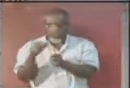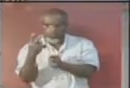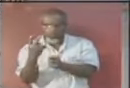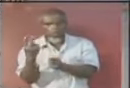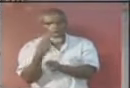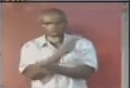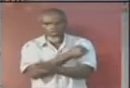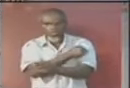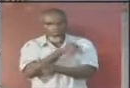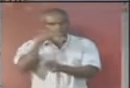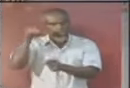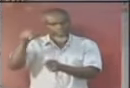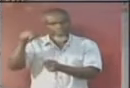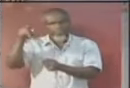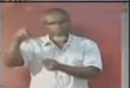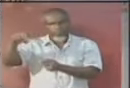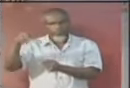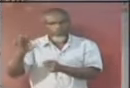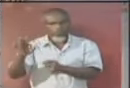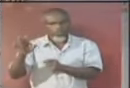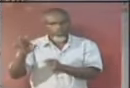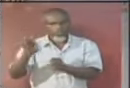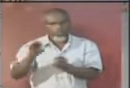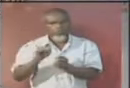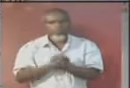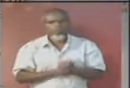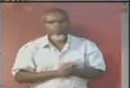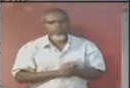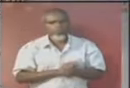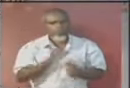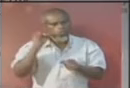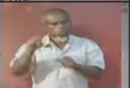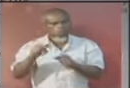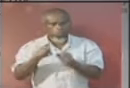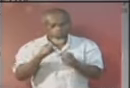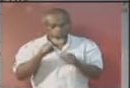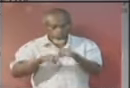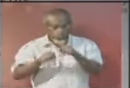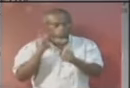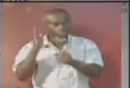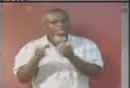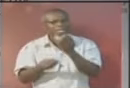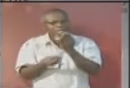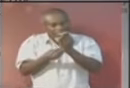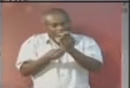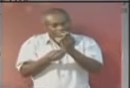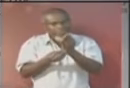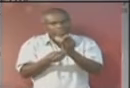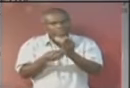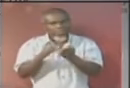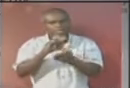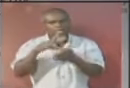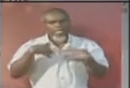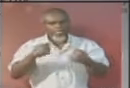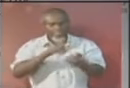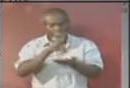Thank you very much, CMO, and of course TV6 for those questions. We move across to Radio Tamron. We're ready for your